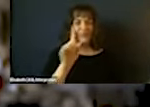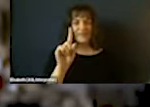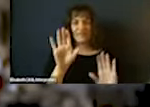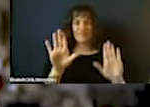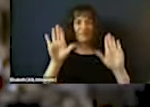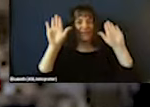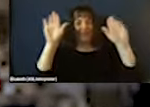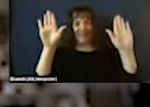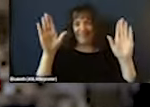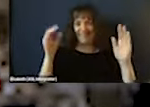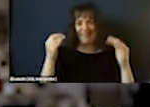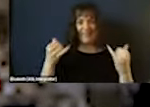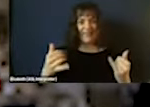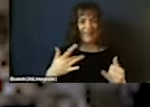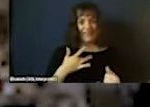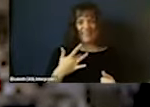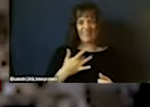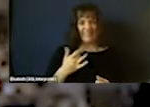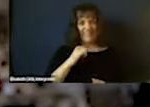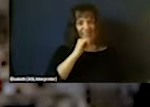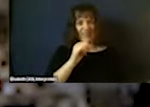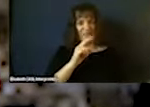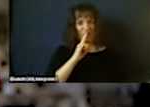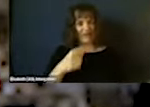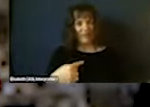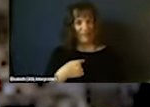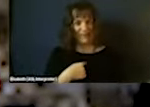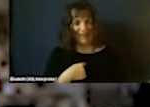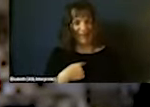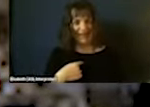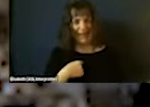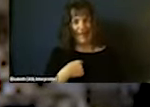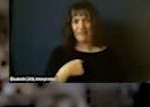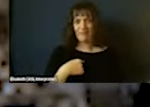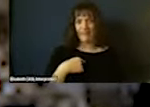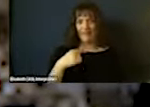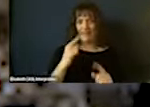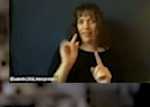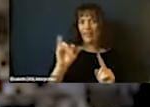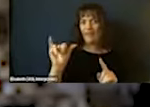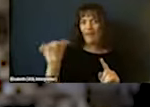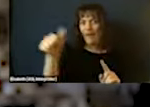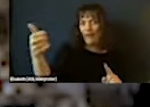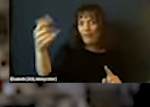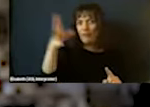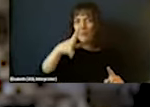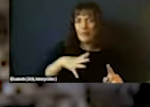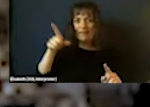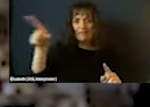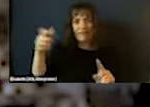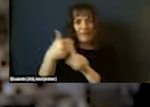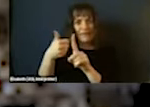feels like it's not me and then kind of other woman who achieved a lot. Thank you so much. Let me share